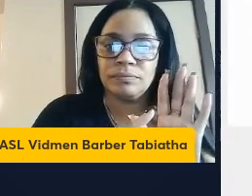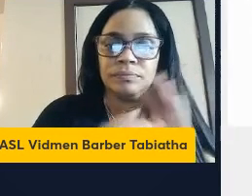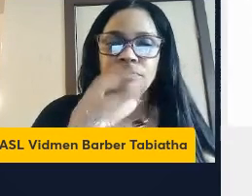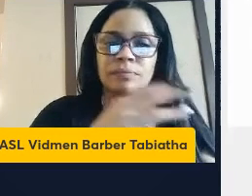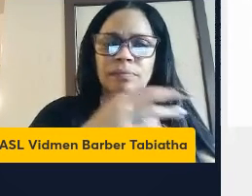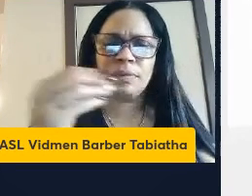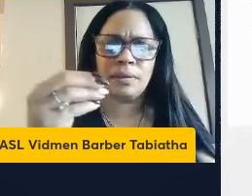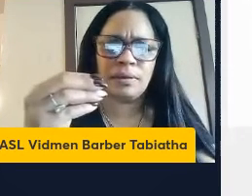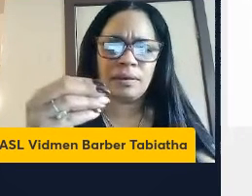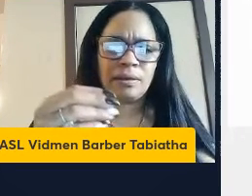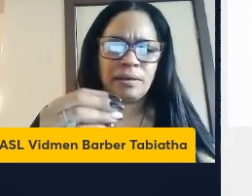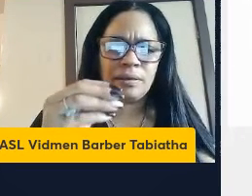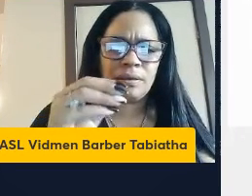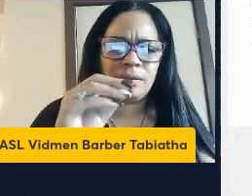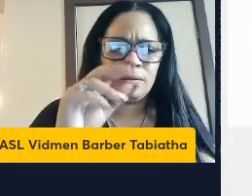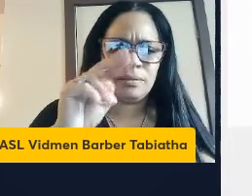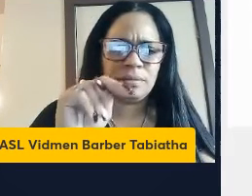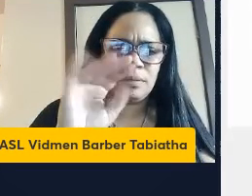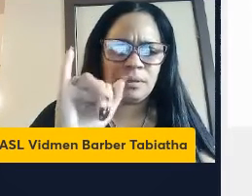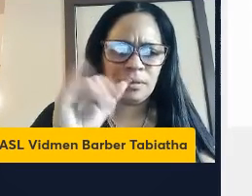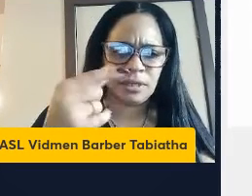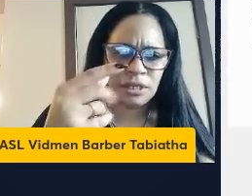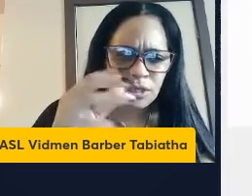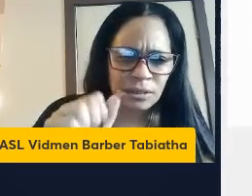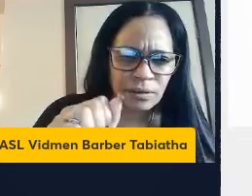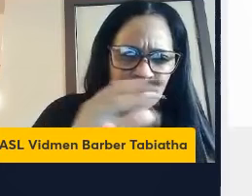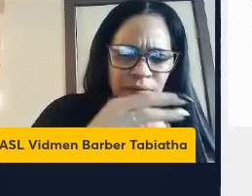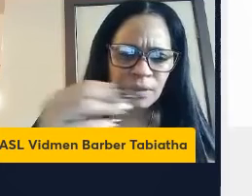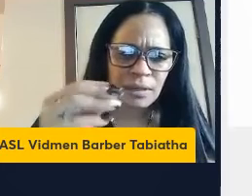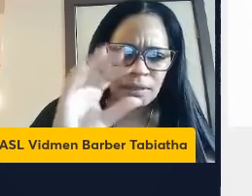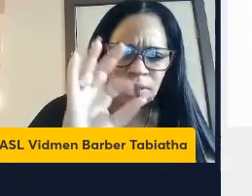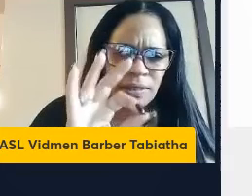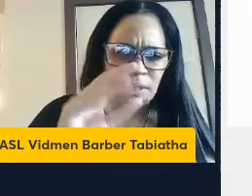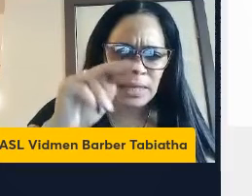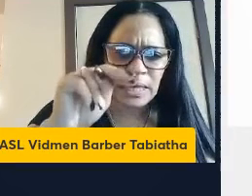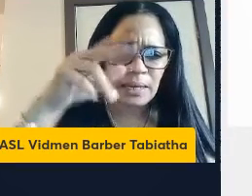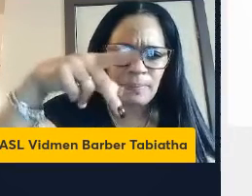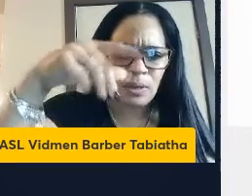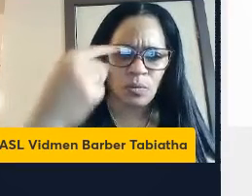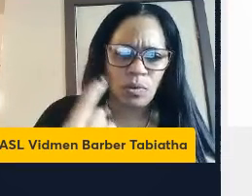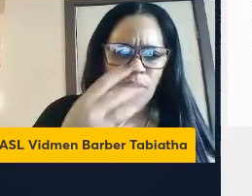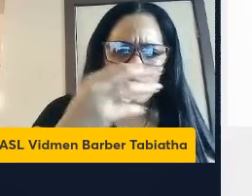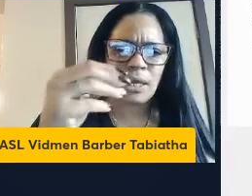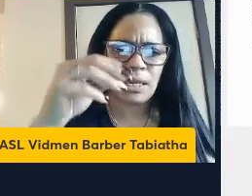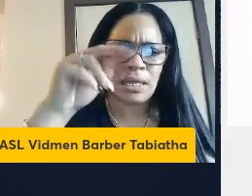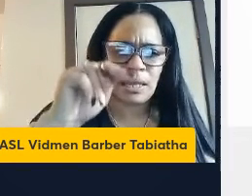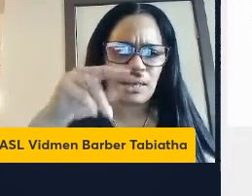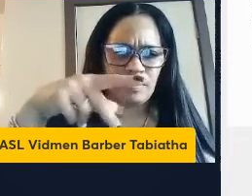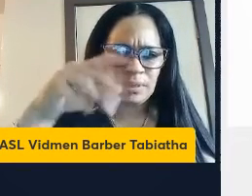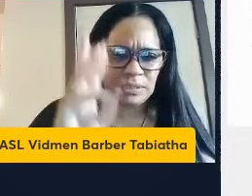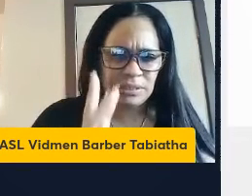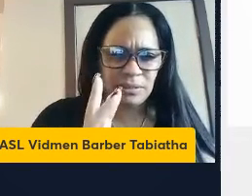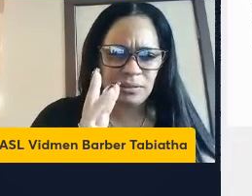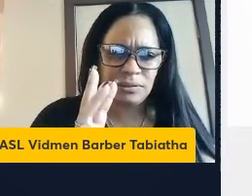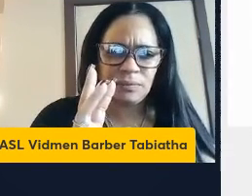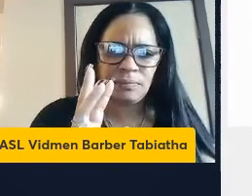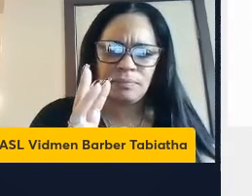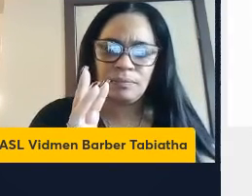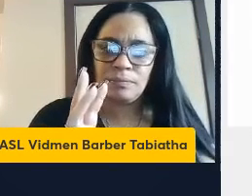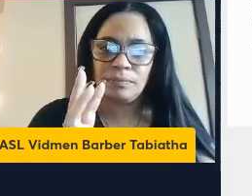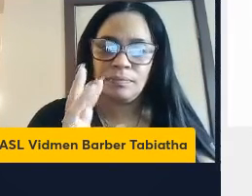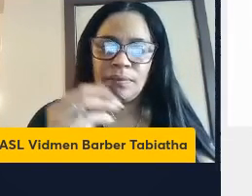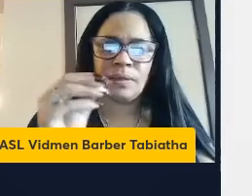glycoprotein that have the broadest T-cell response, which are the MP1 and MP6 region, and then the GP3 region.